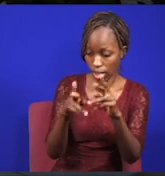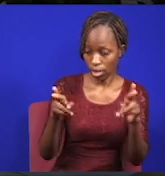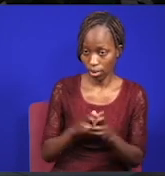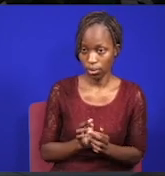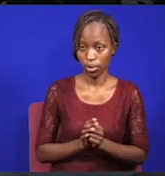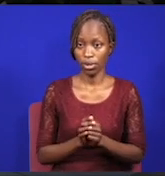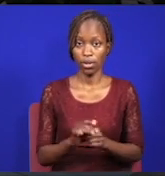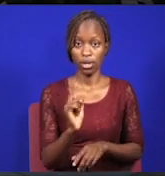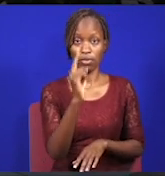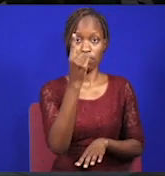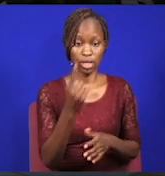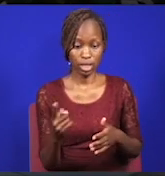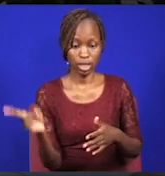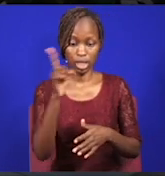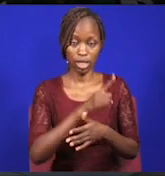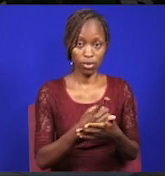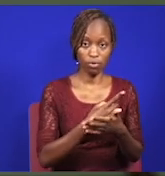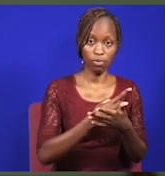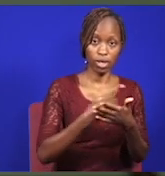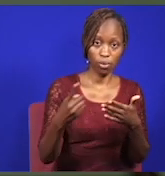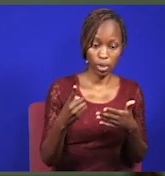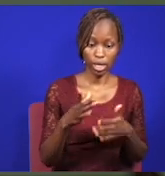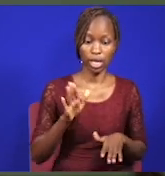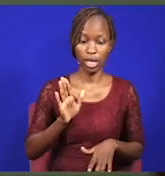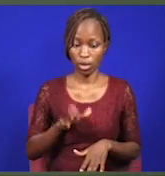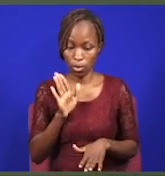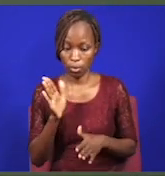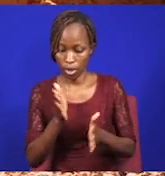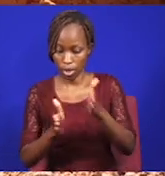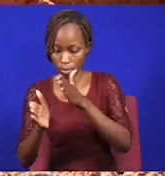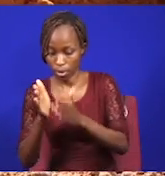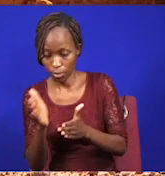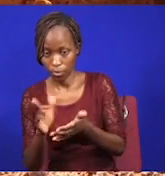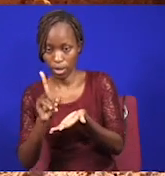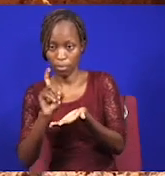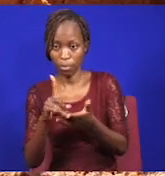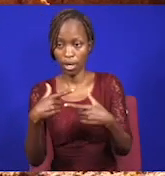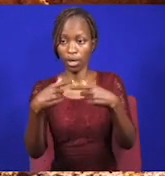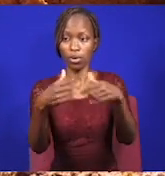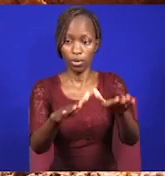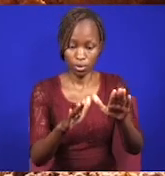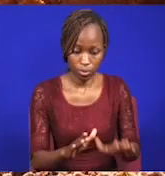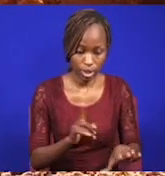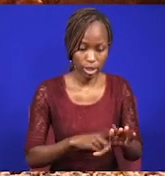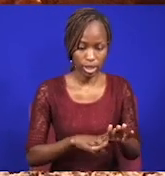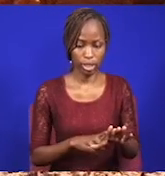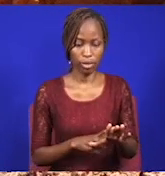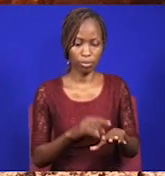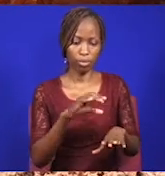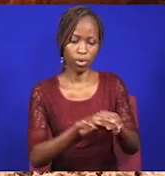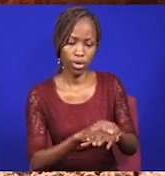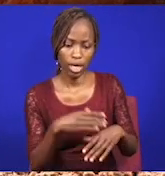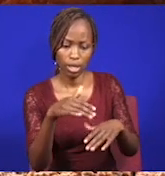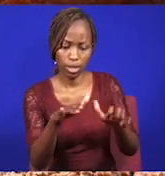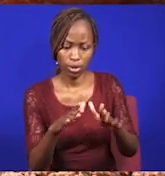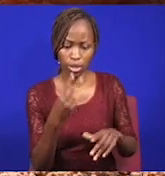Early on the first day of the week, the women had prepared spices and went to the tomb. On arrival, they saw the